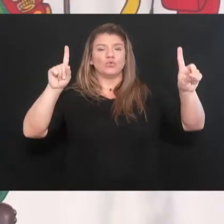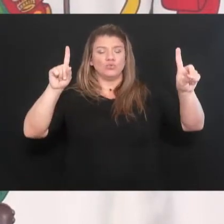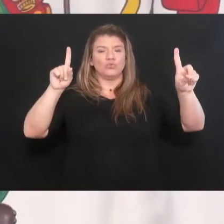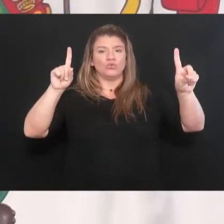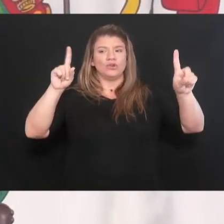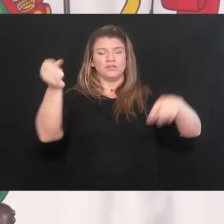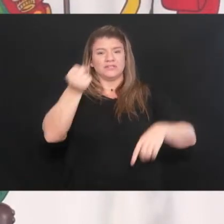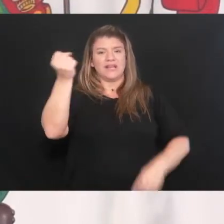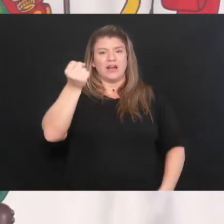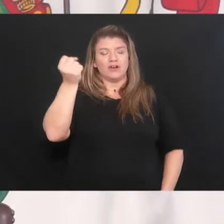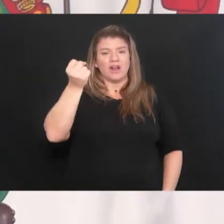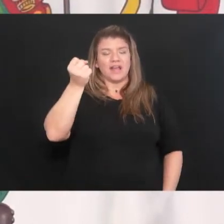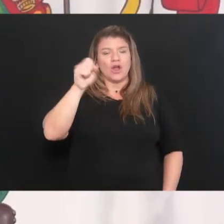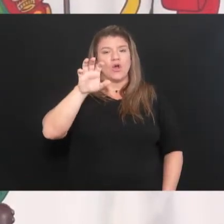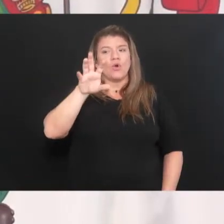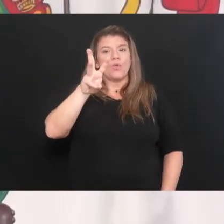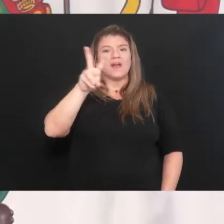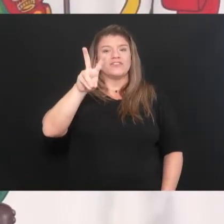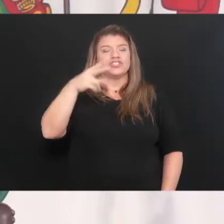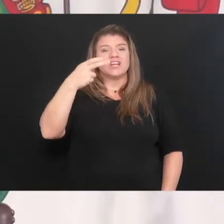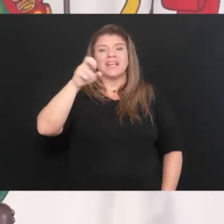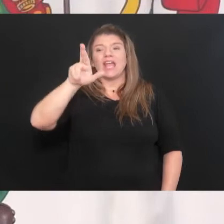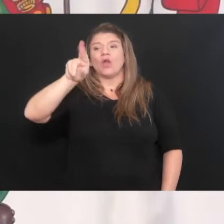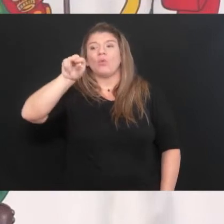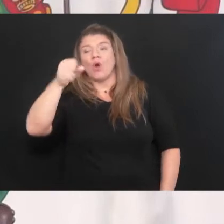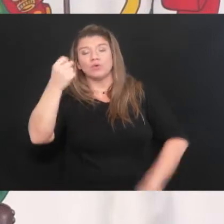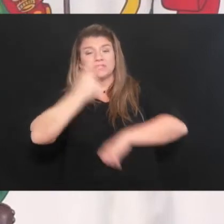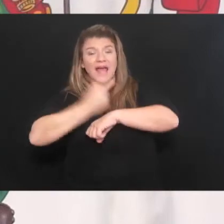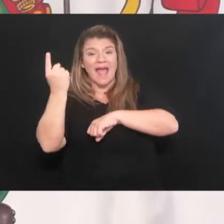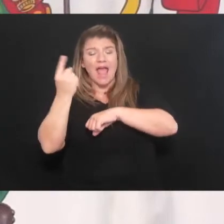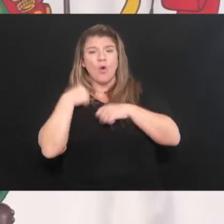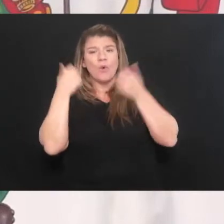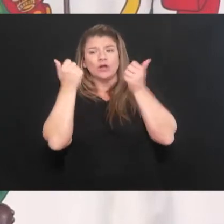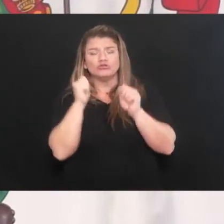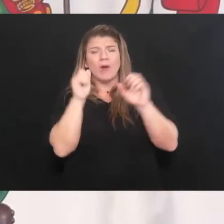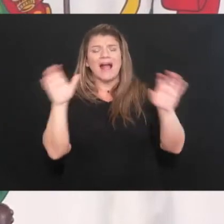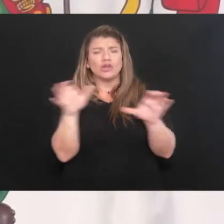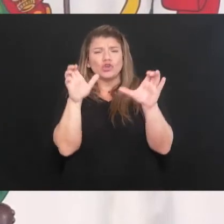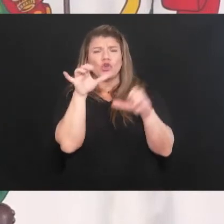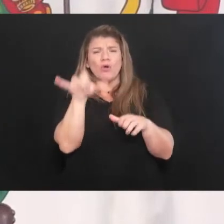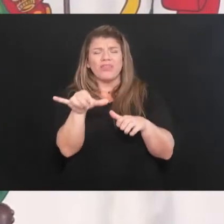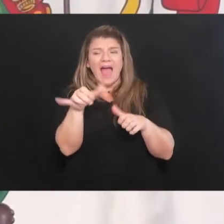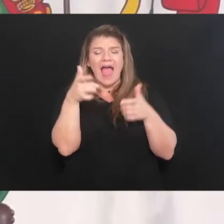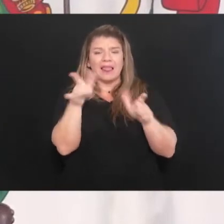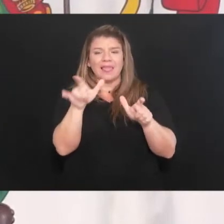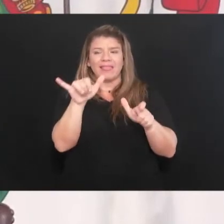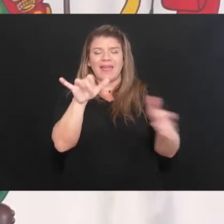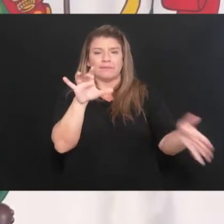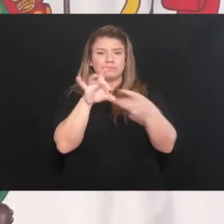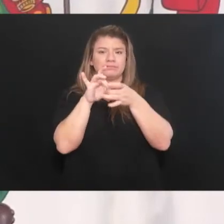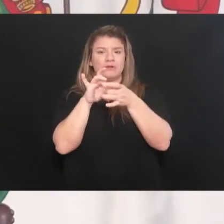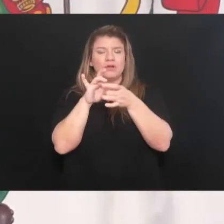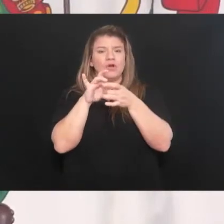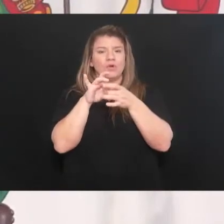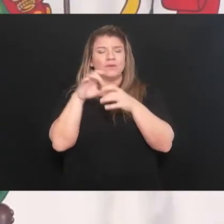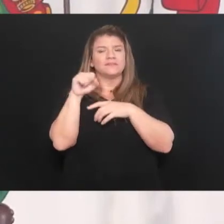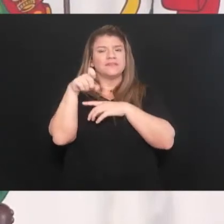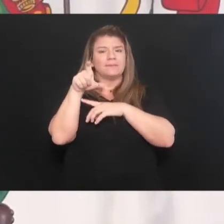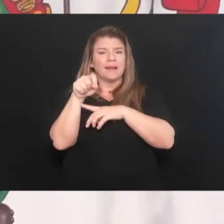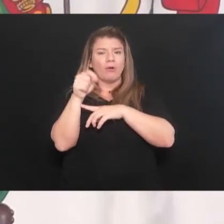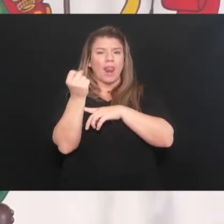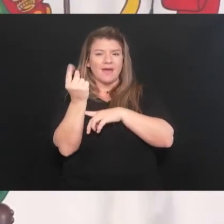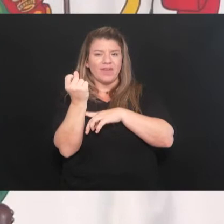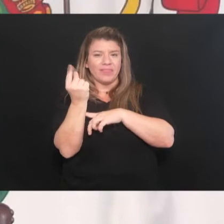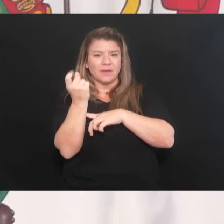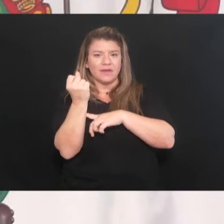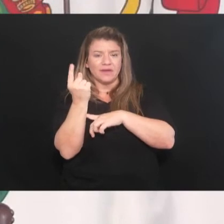on Saturday of West Virginia Heroes Day. We try to do it and let it coincide with 9/11,